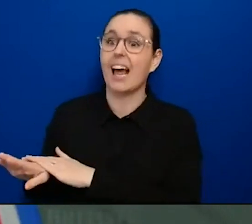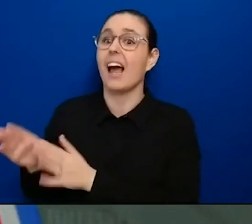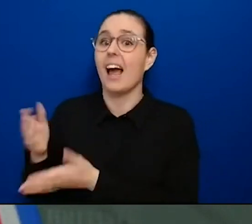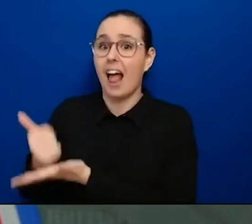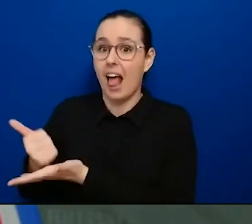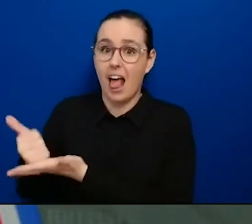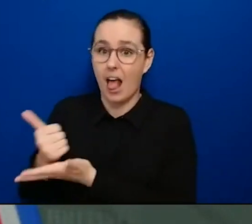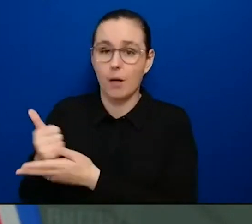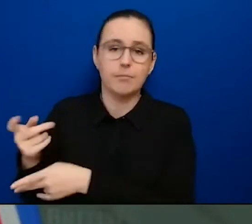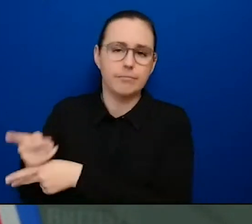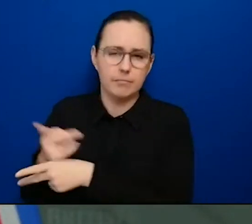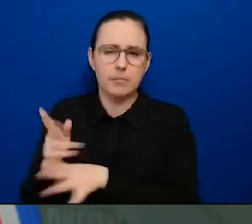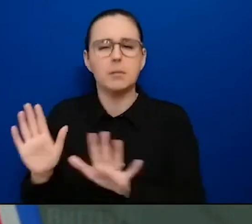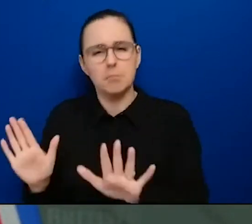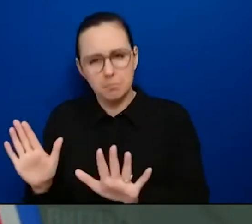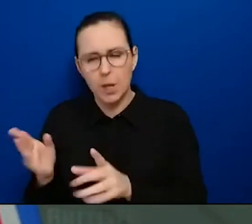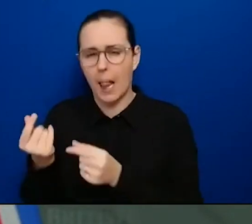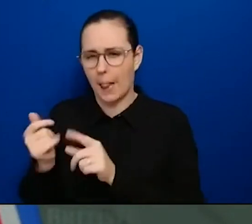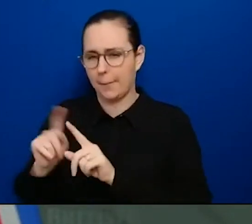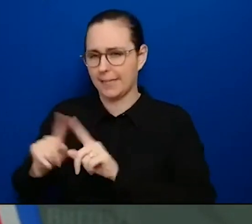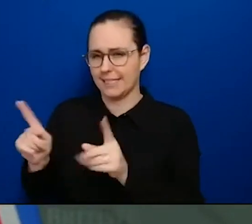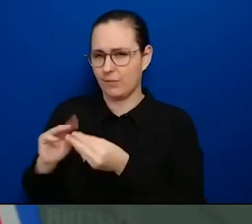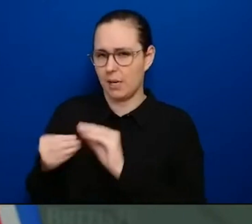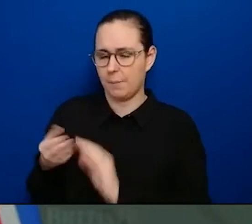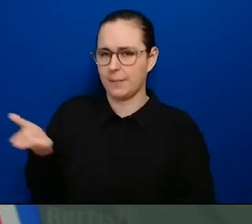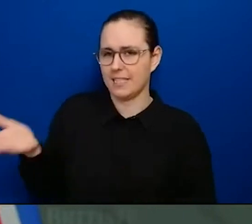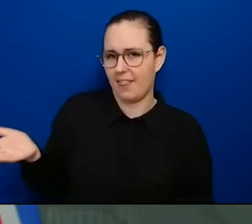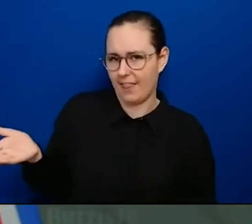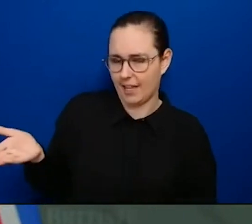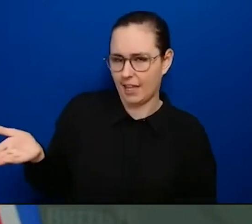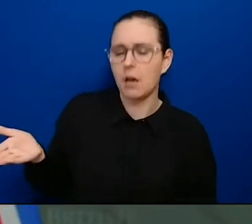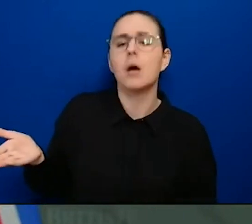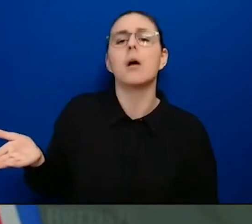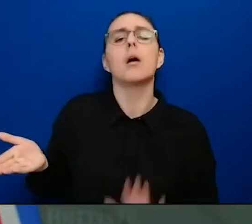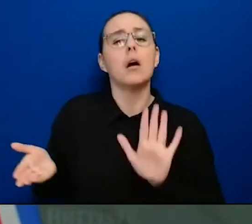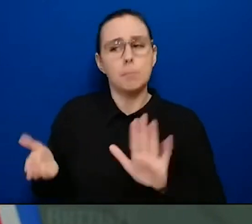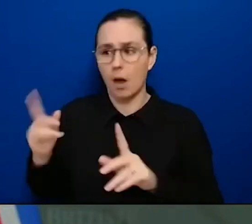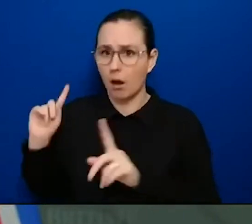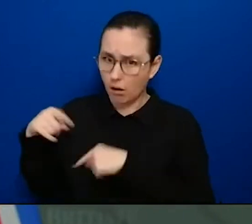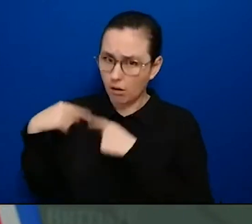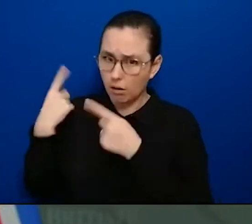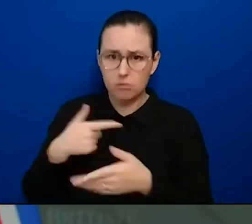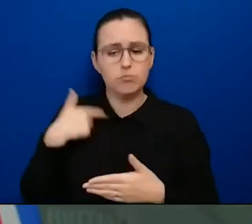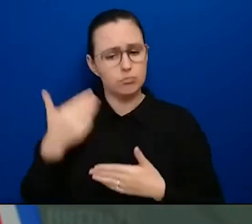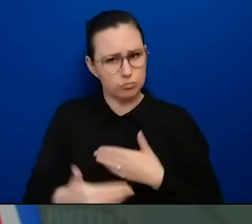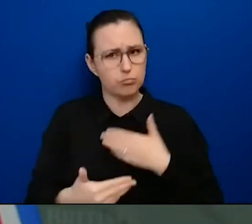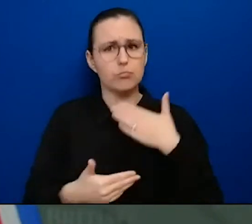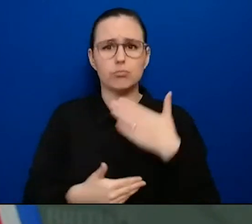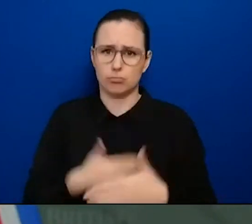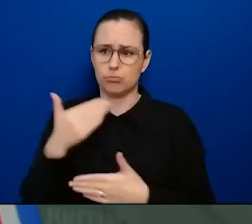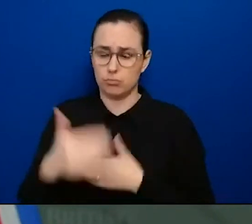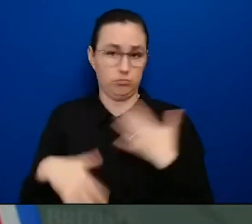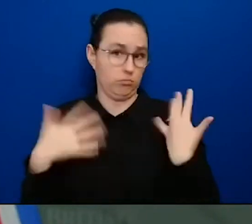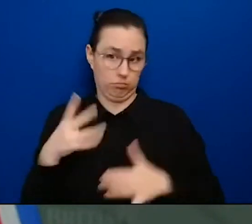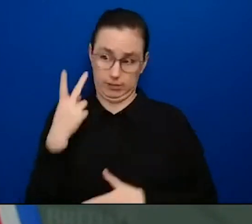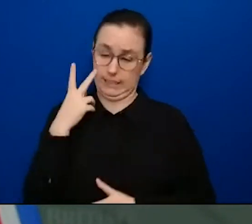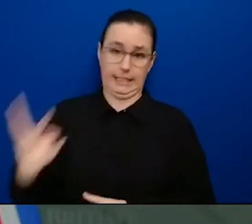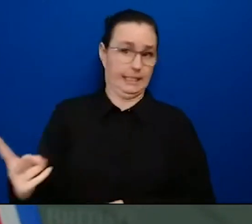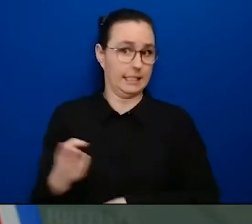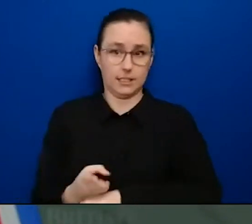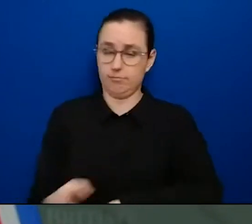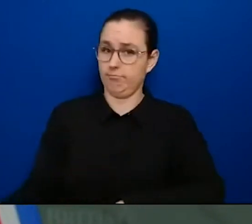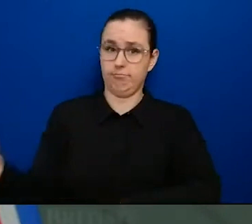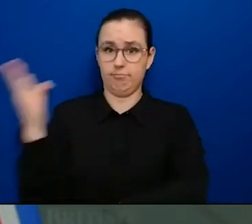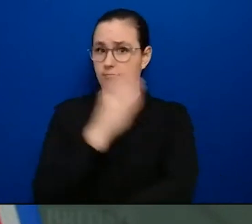steps are effective, and what we're seeing is, especially in long-term care, and nobody, I can tell you, is